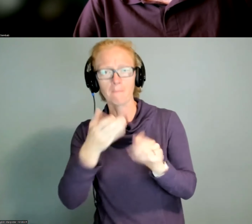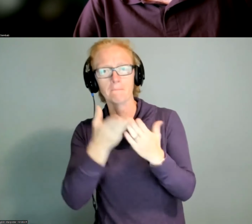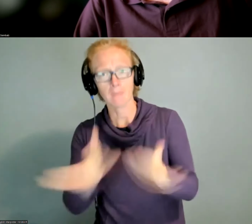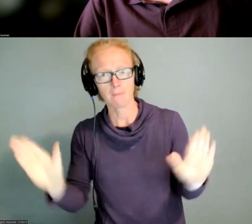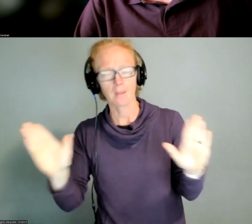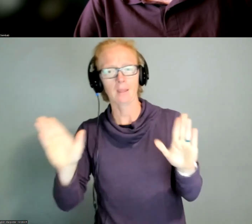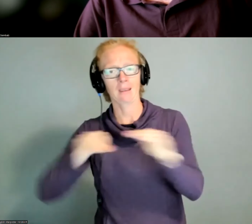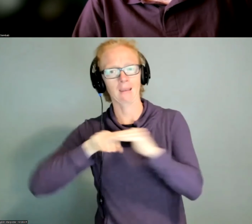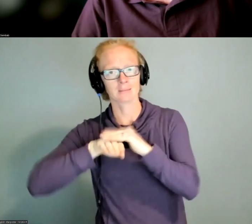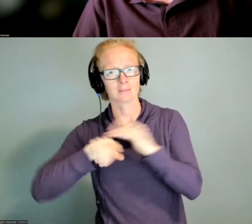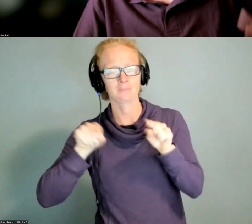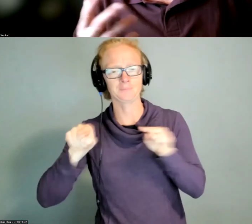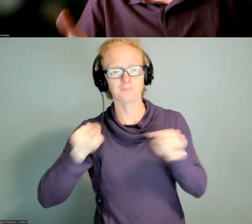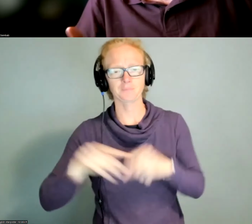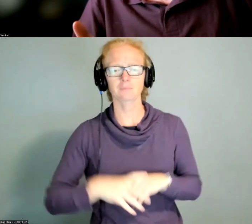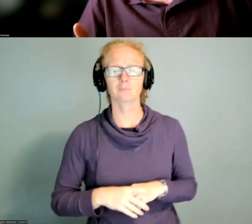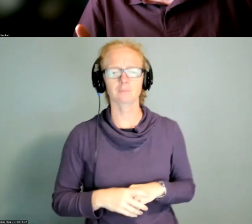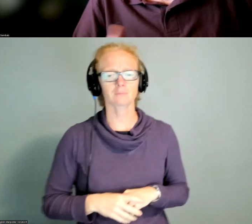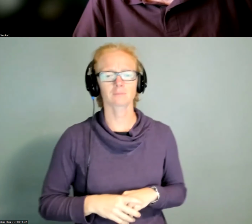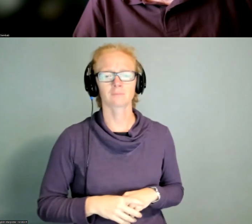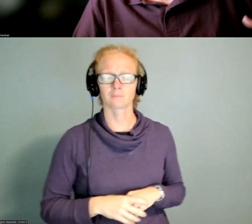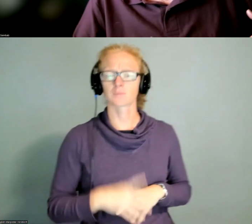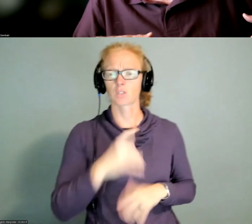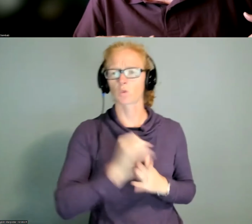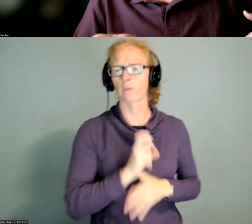with only transit would be